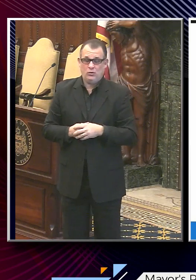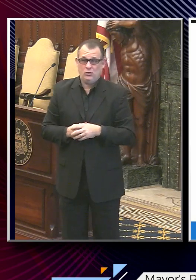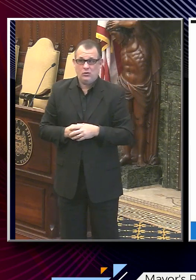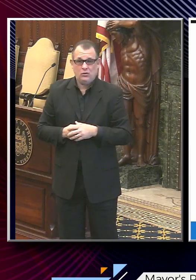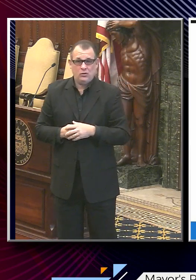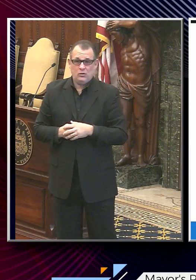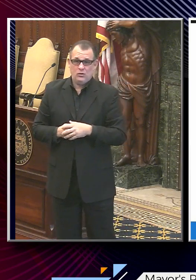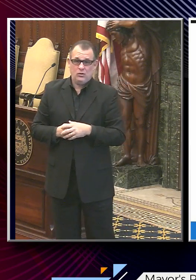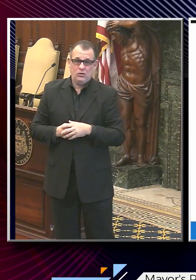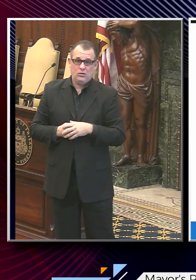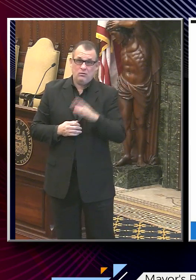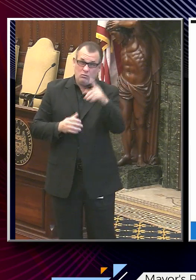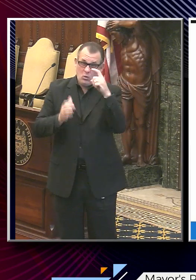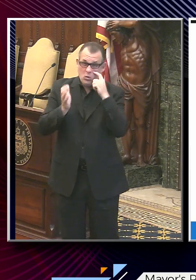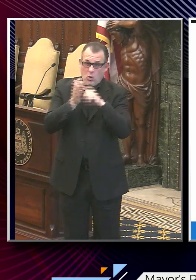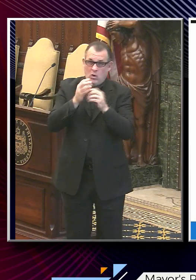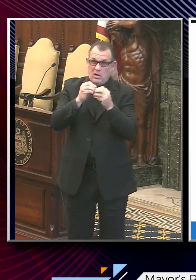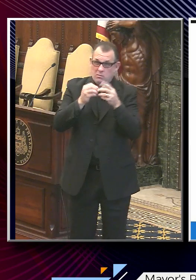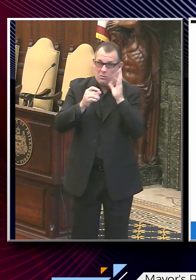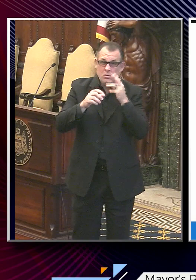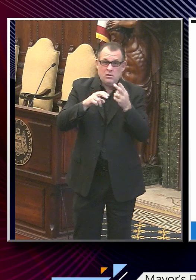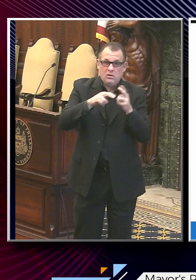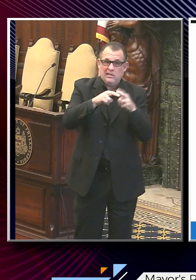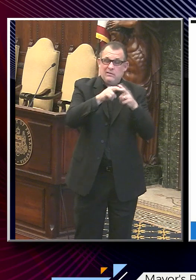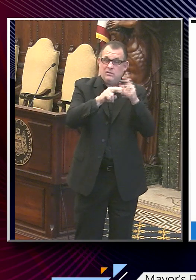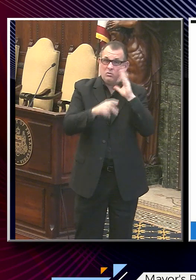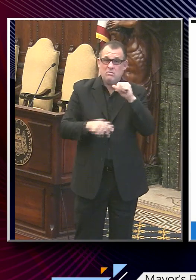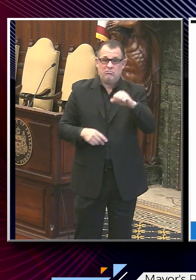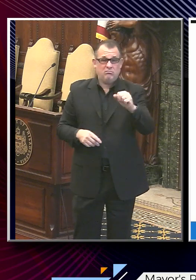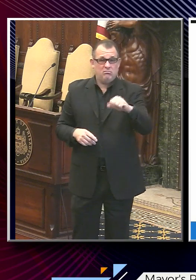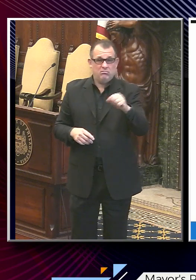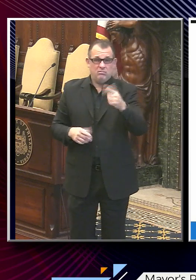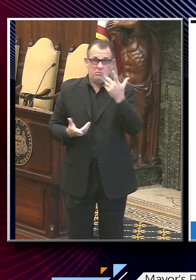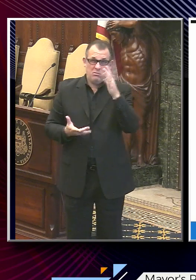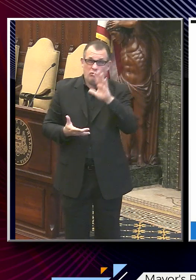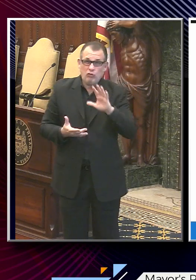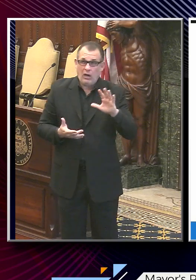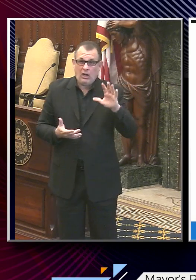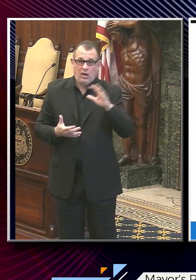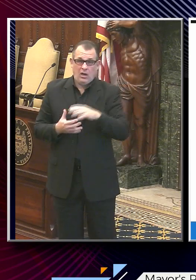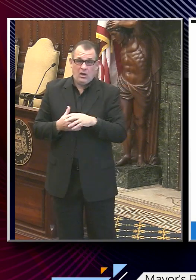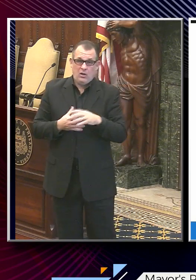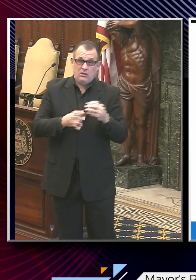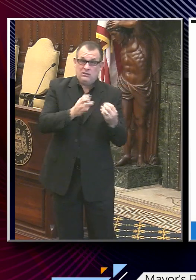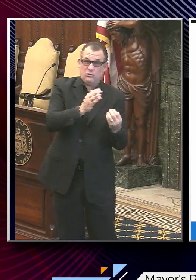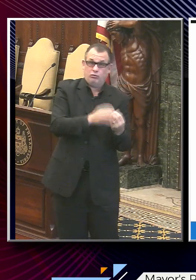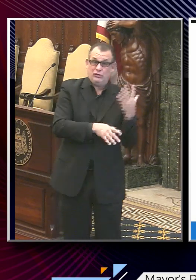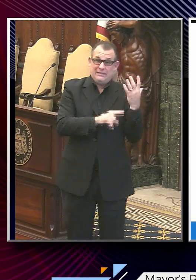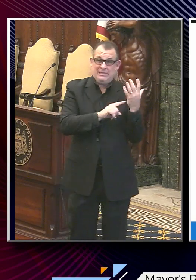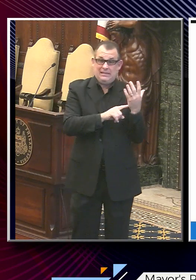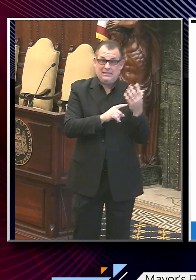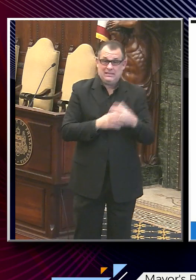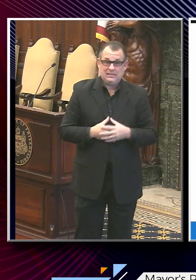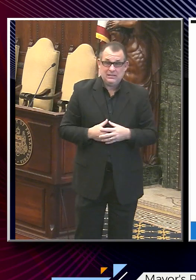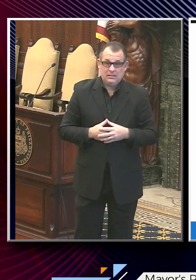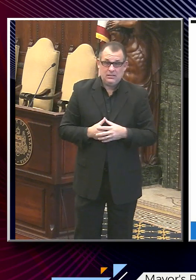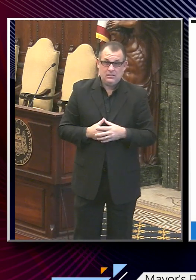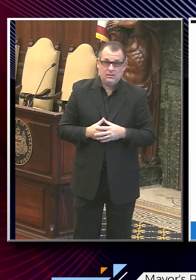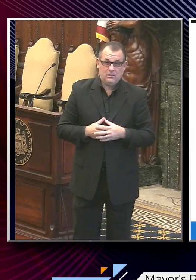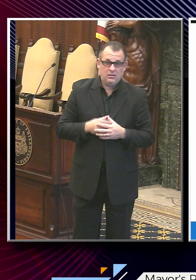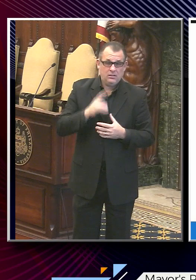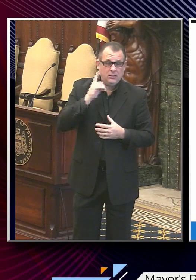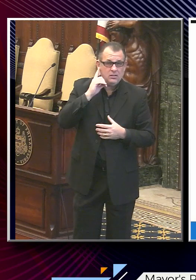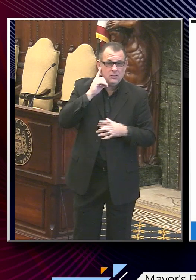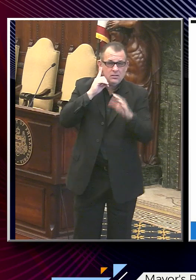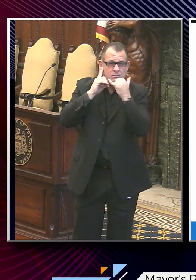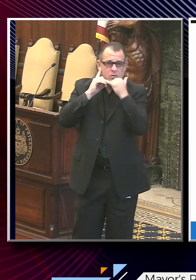still increasing. And the overall estimates are that this spring wave will lead to about as many deaths as we had.